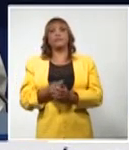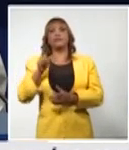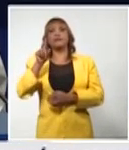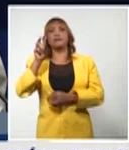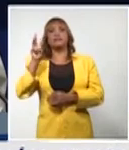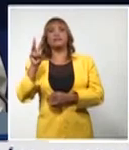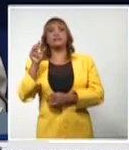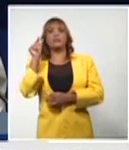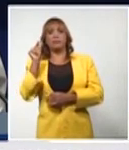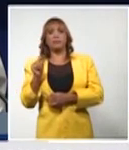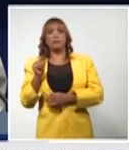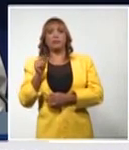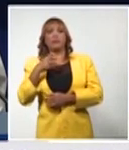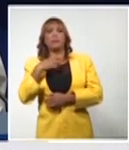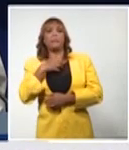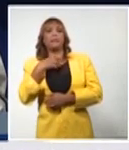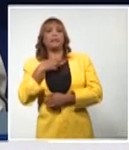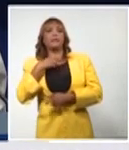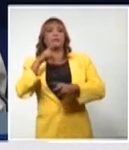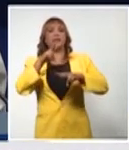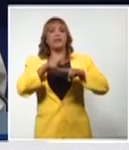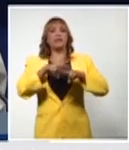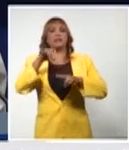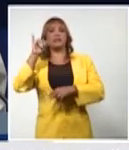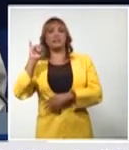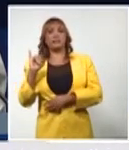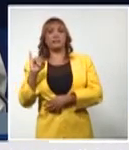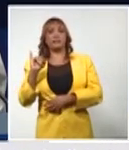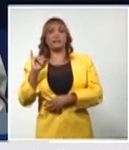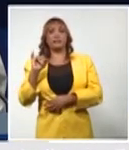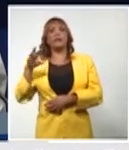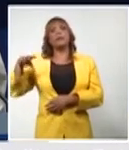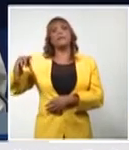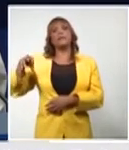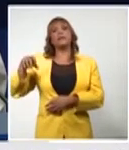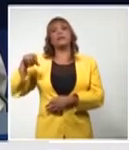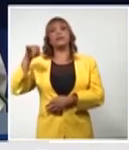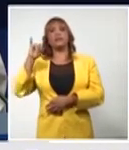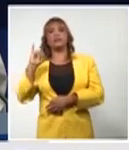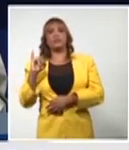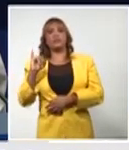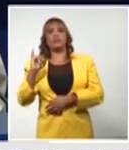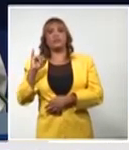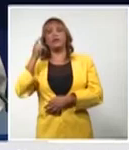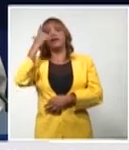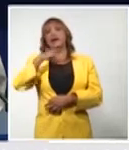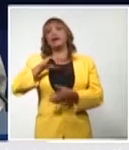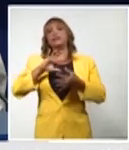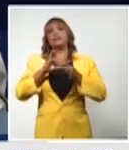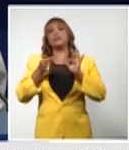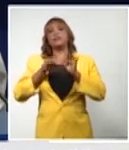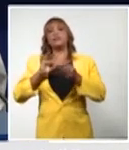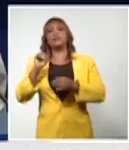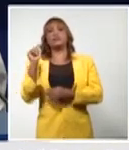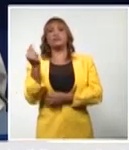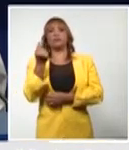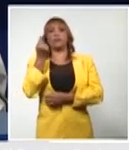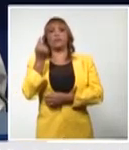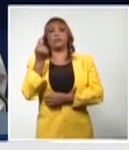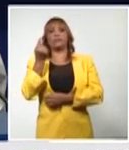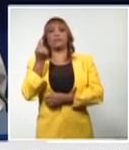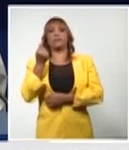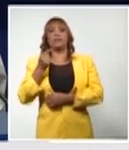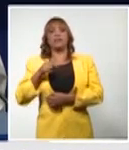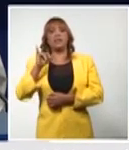Of the 13 confirmed cases yesterday, 6 are from Havana and 6 are from Pinar del Rio, and 1 case is